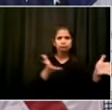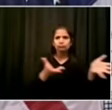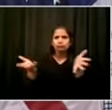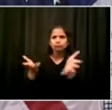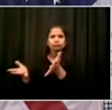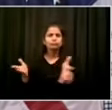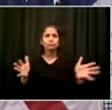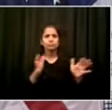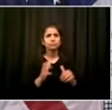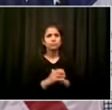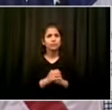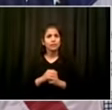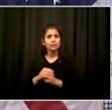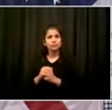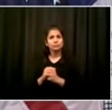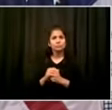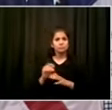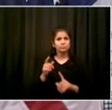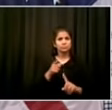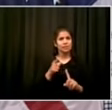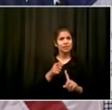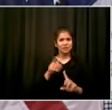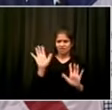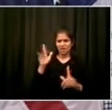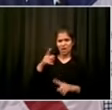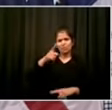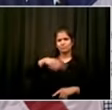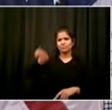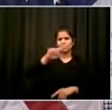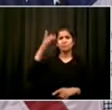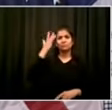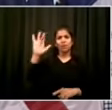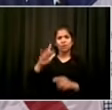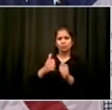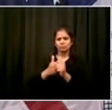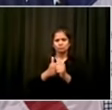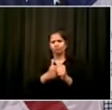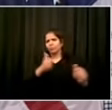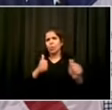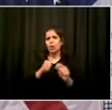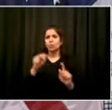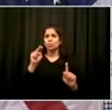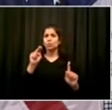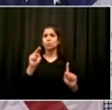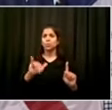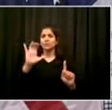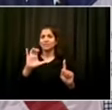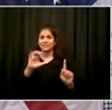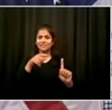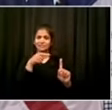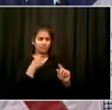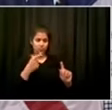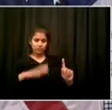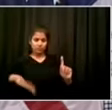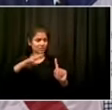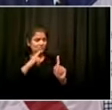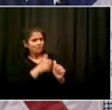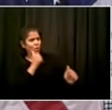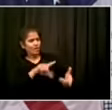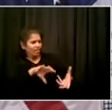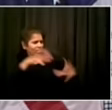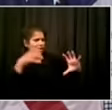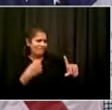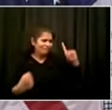policing tactics, the more militarized policing tactics that we've seen around this country that I oppose and I think don't have any place in New York